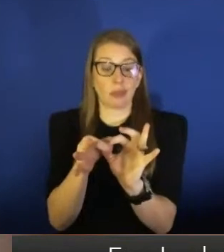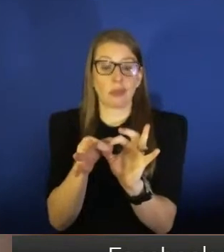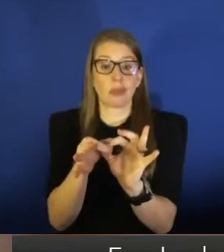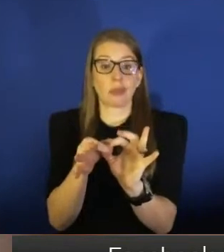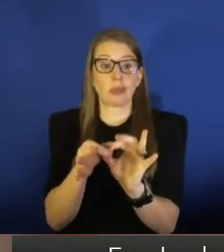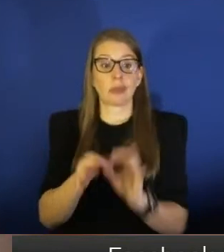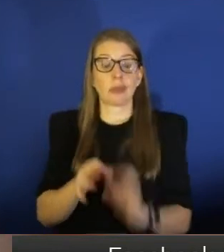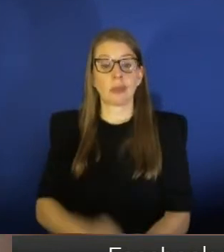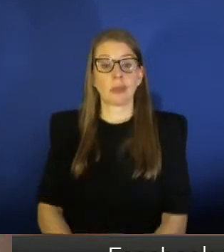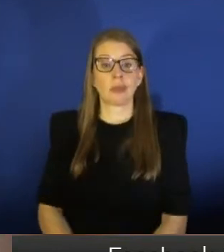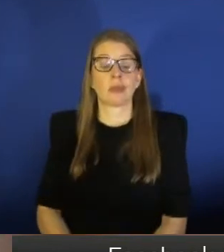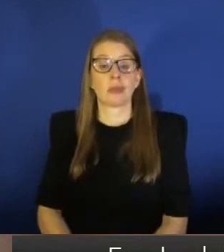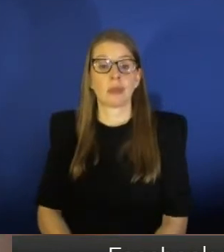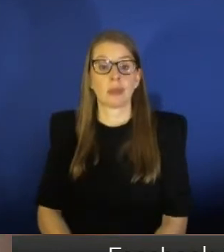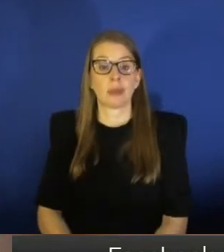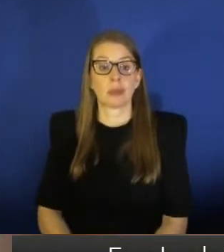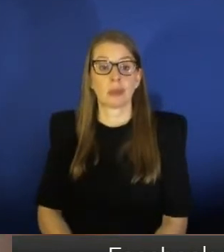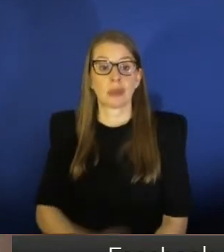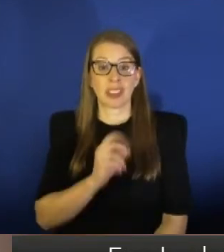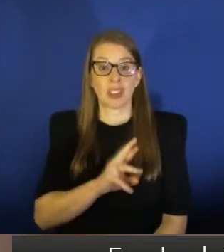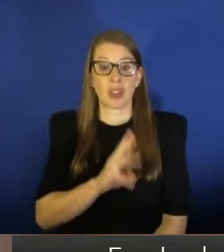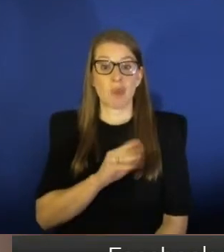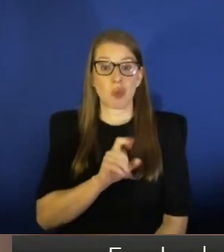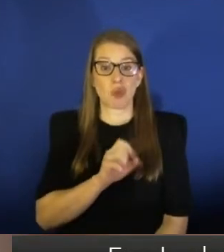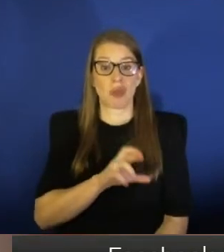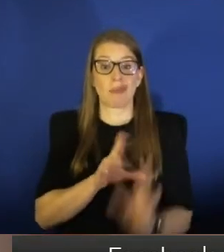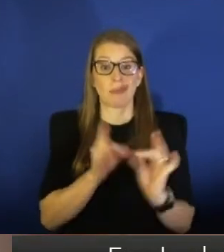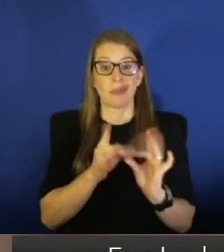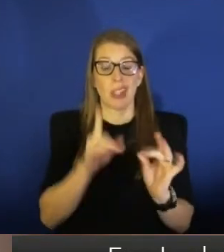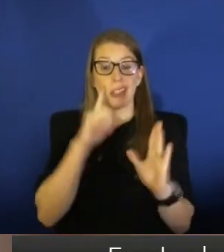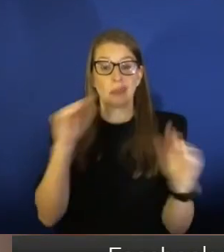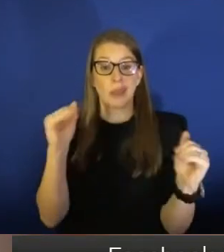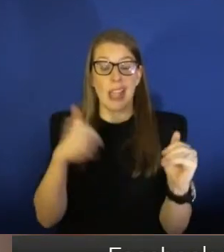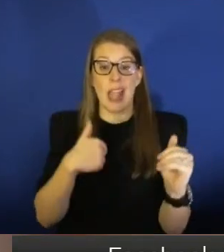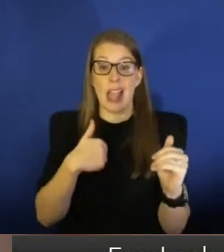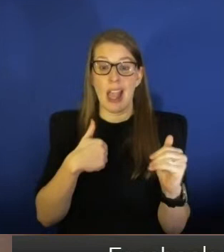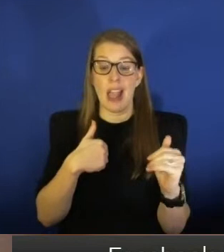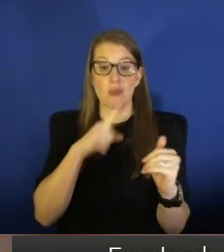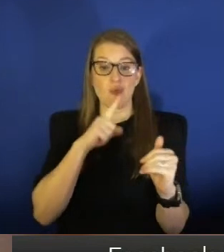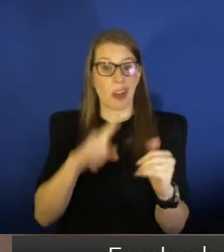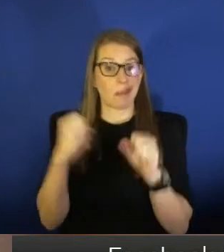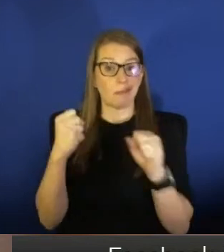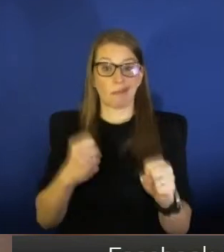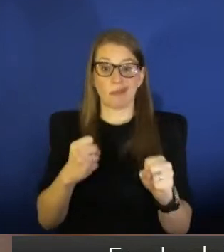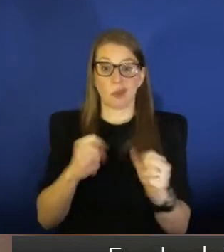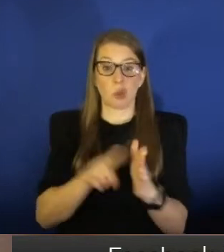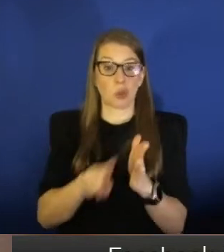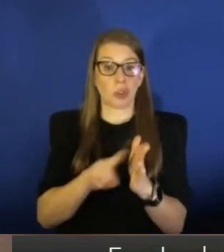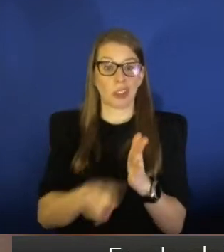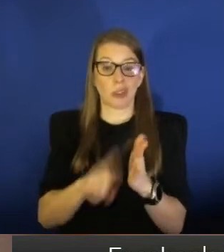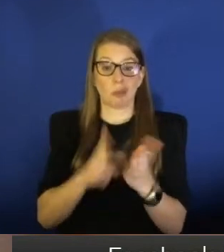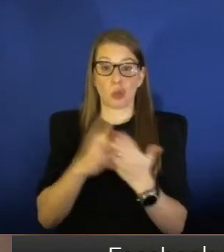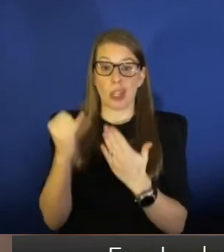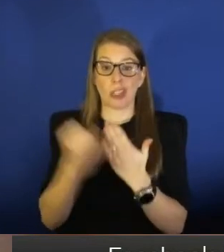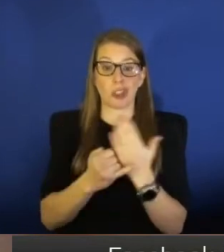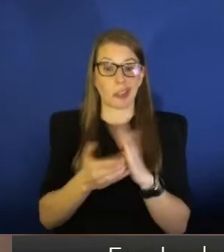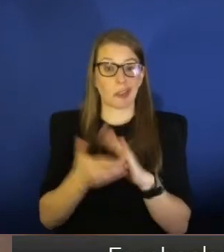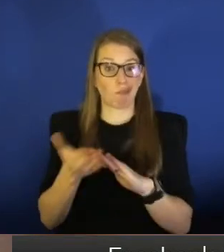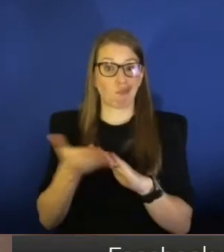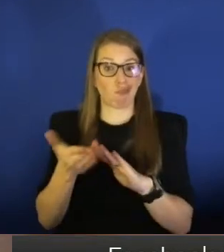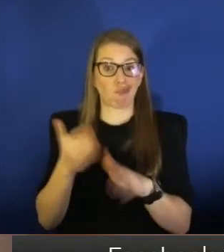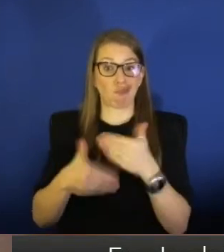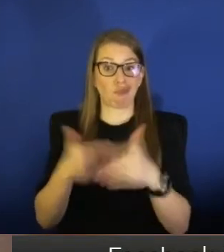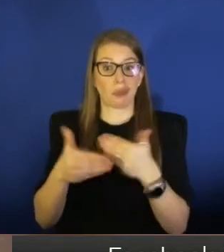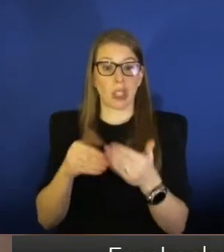too, I would expect us to have some really robust research projects going that